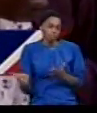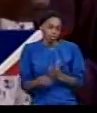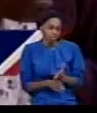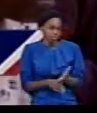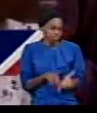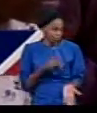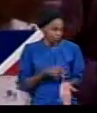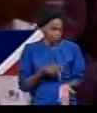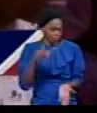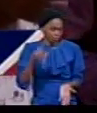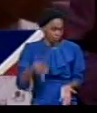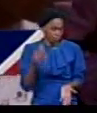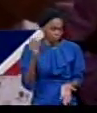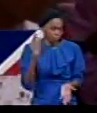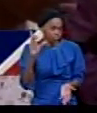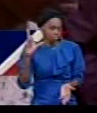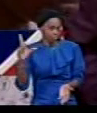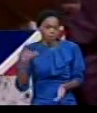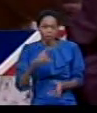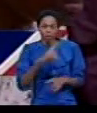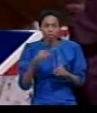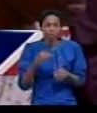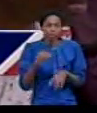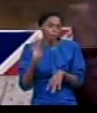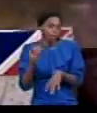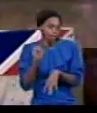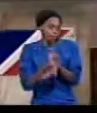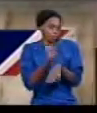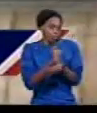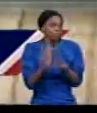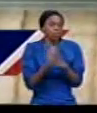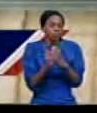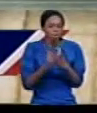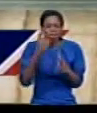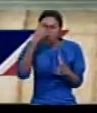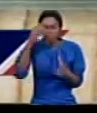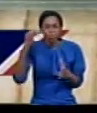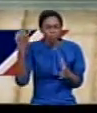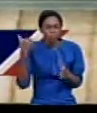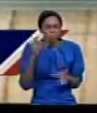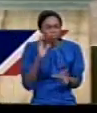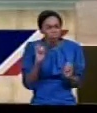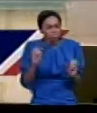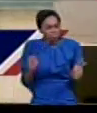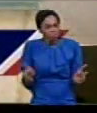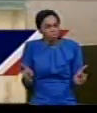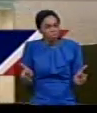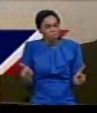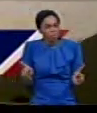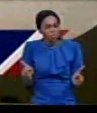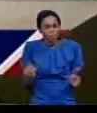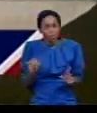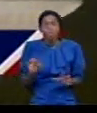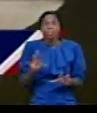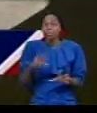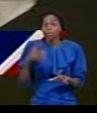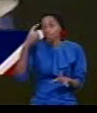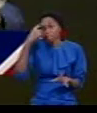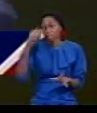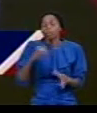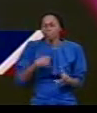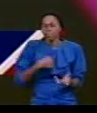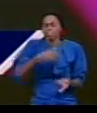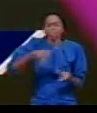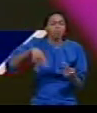Saul, when by the works of the law, he thought it was all right. He could even claim